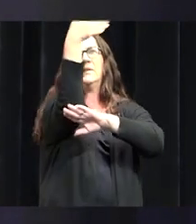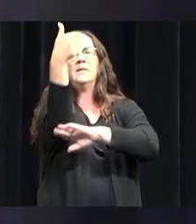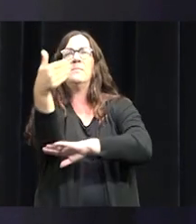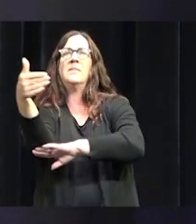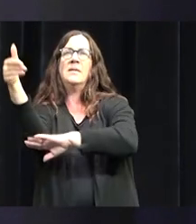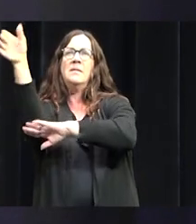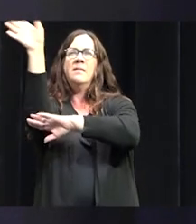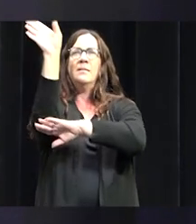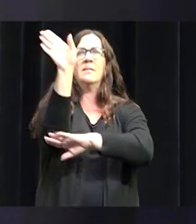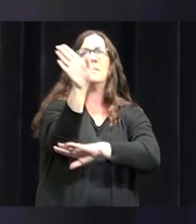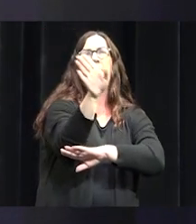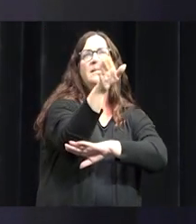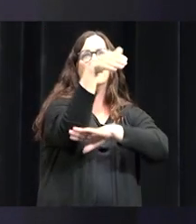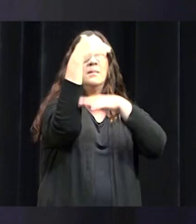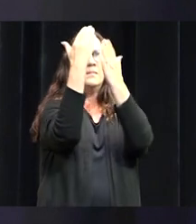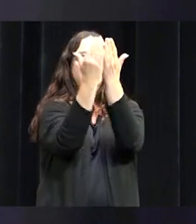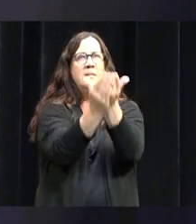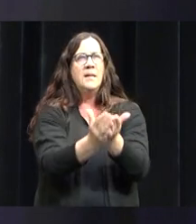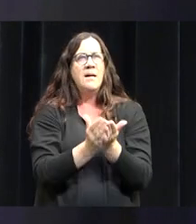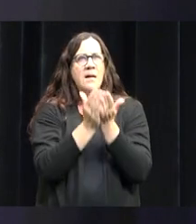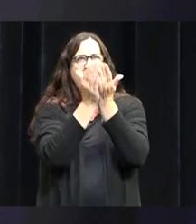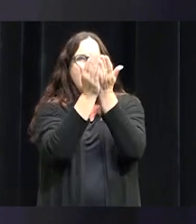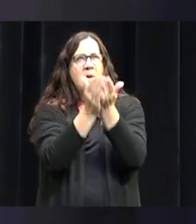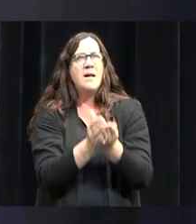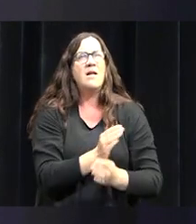gallantly streaming.